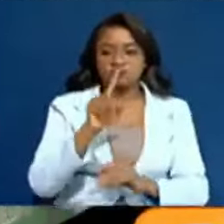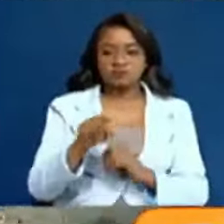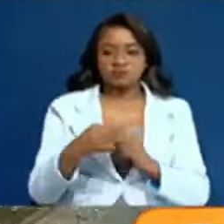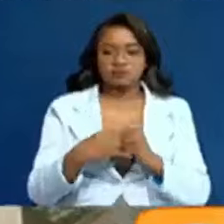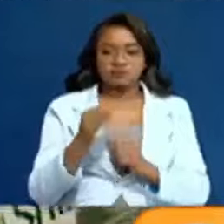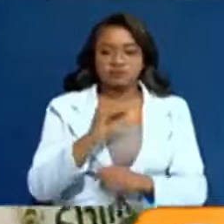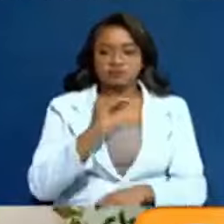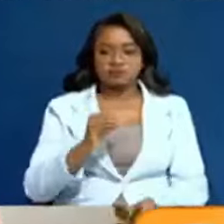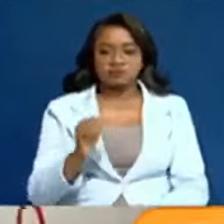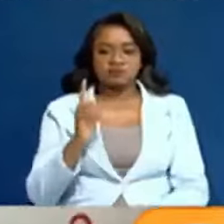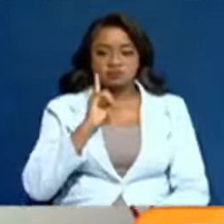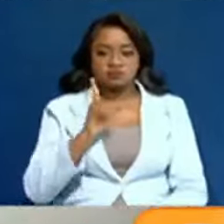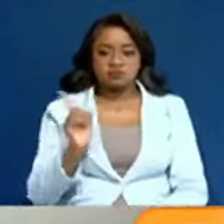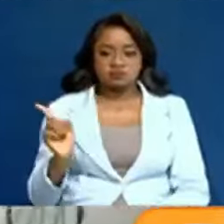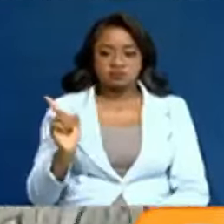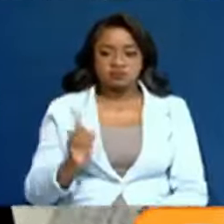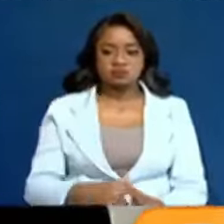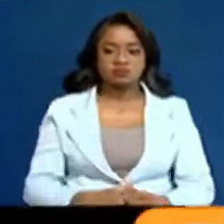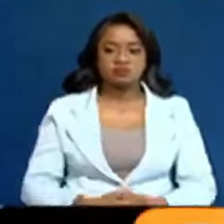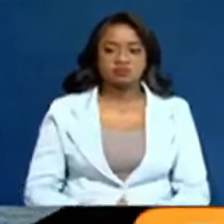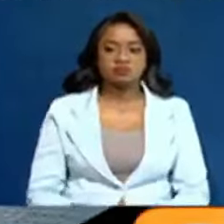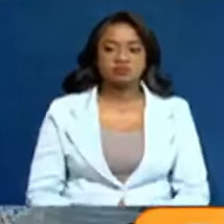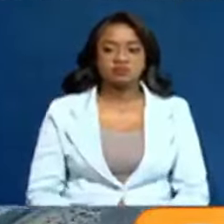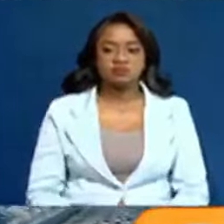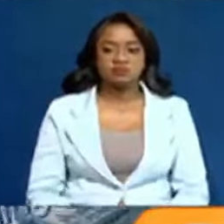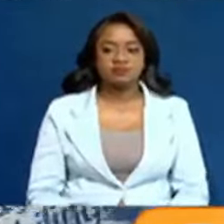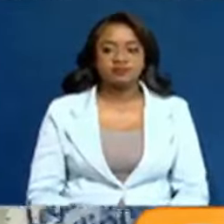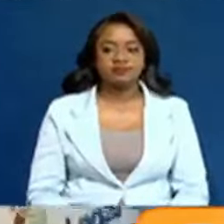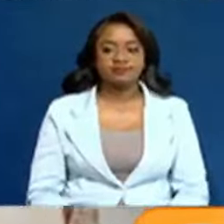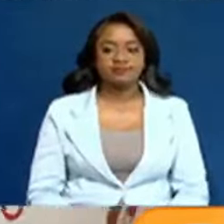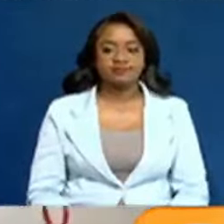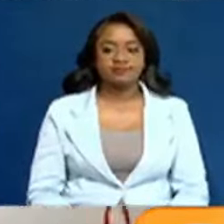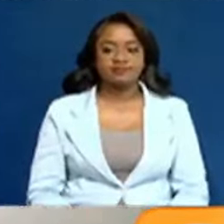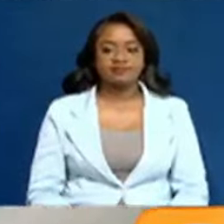365.4 billion shillings in 2023 to